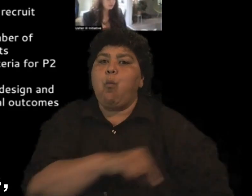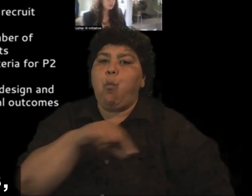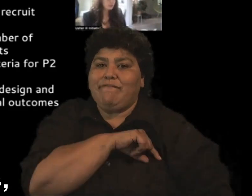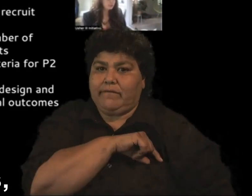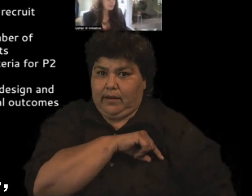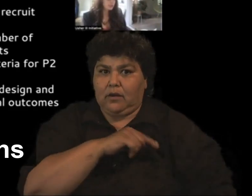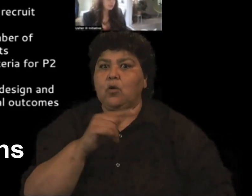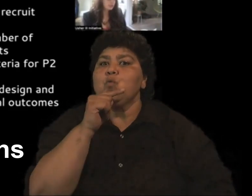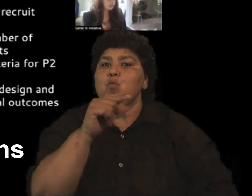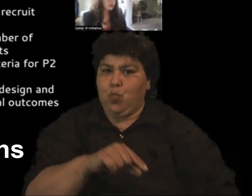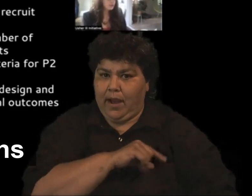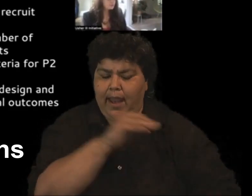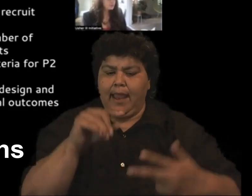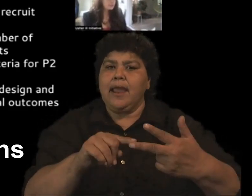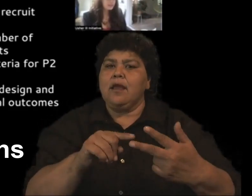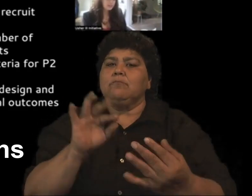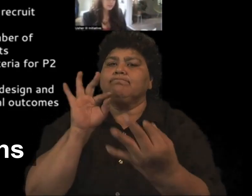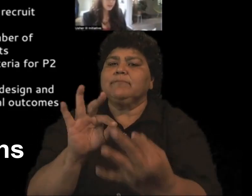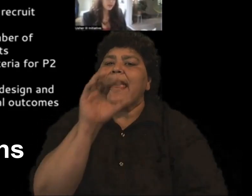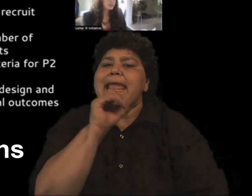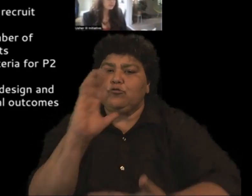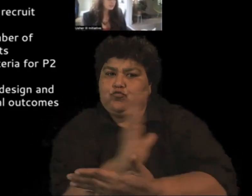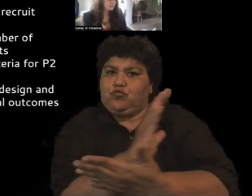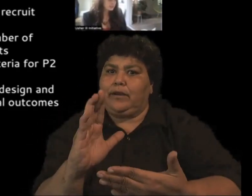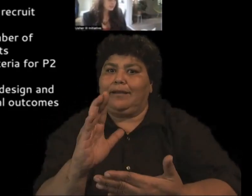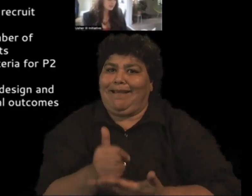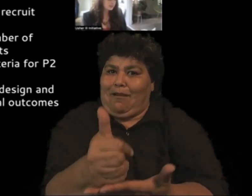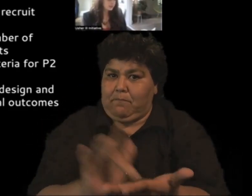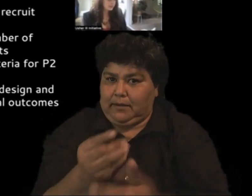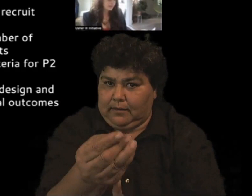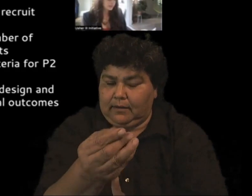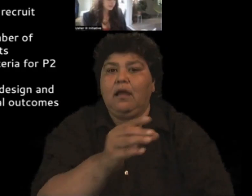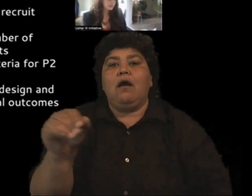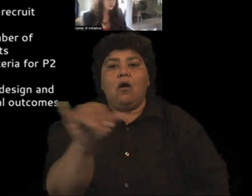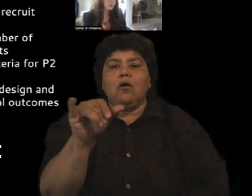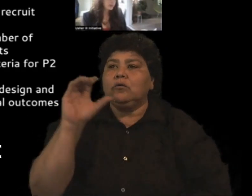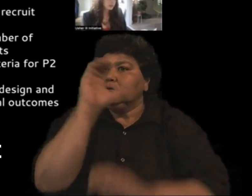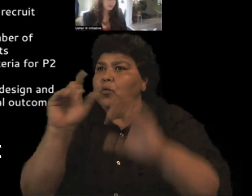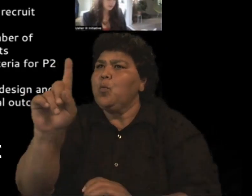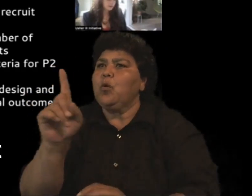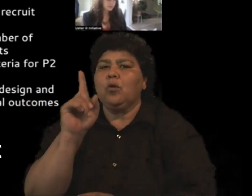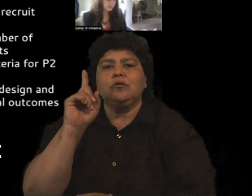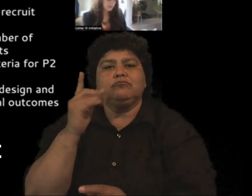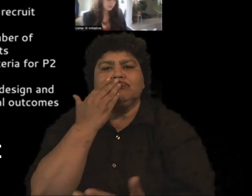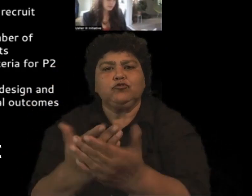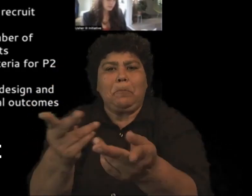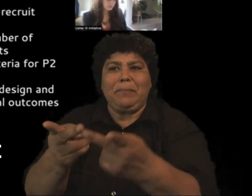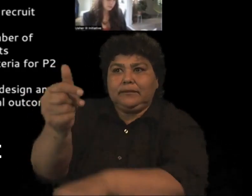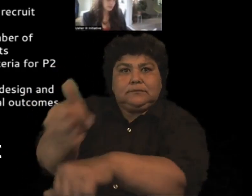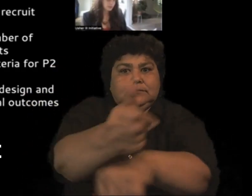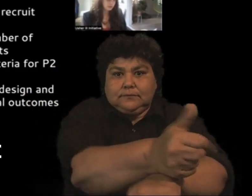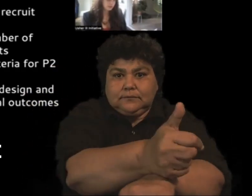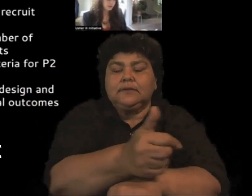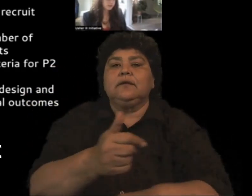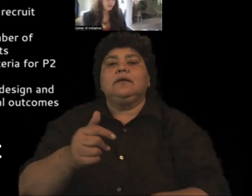for intervention, as well as identifying ideal study sites and investigators, gaining a better understanding of disease